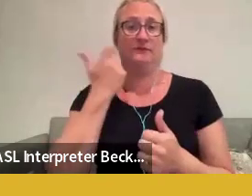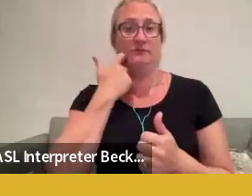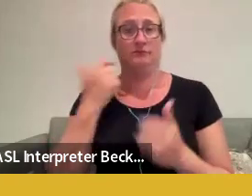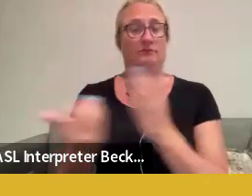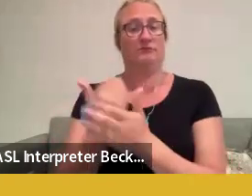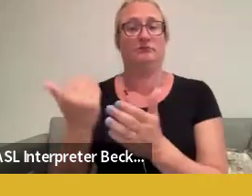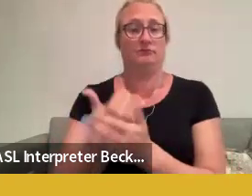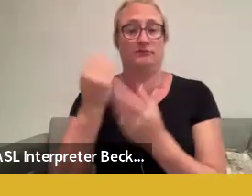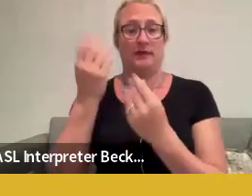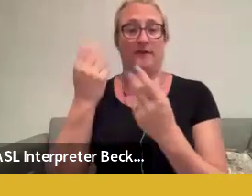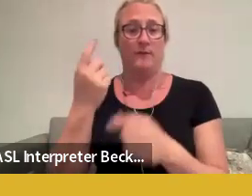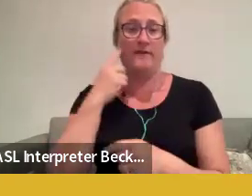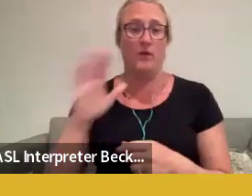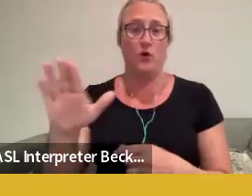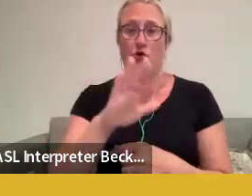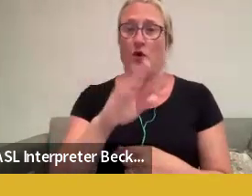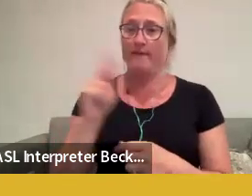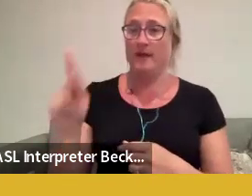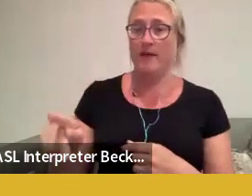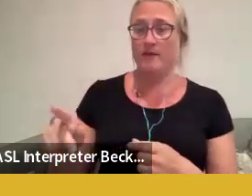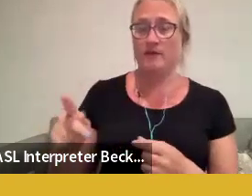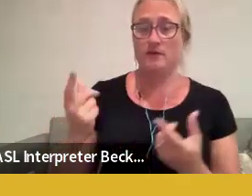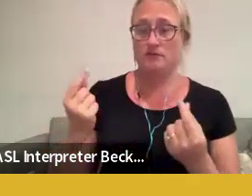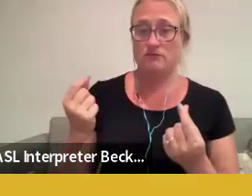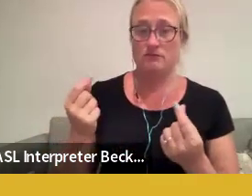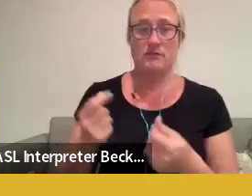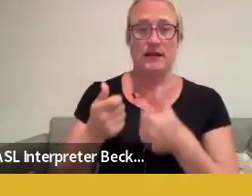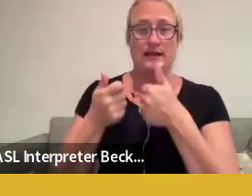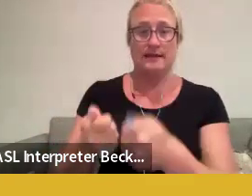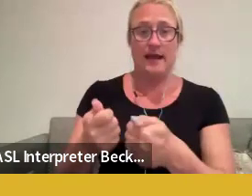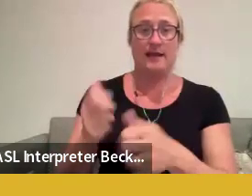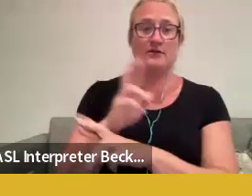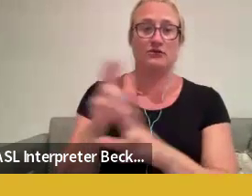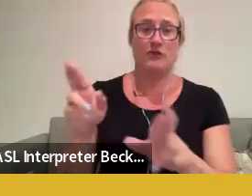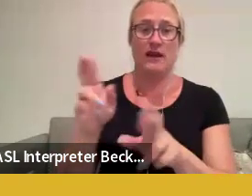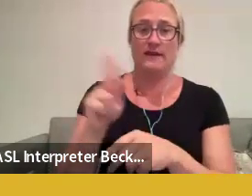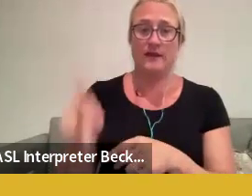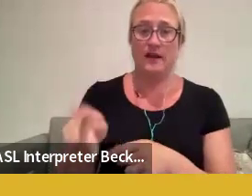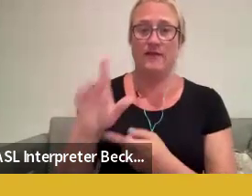on within the city of Philadelphia, texting Ready Philadelphia to